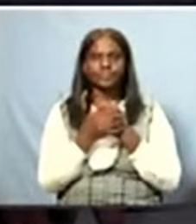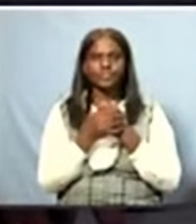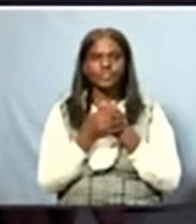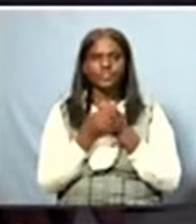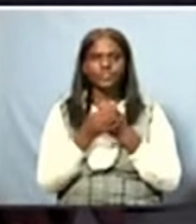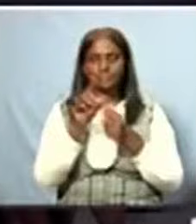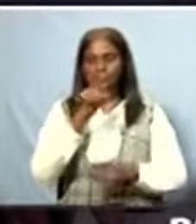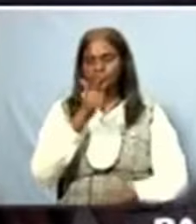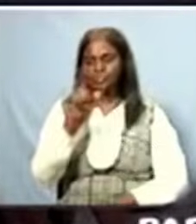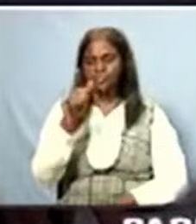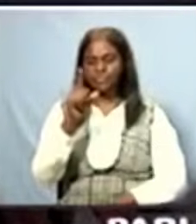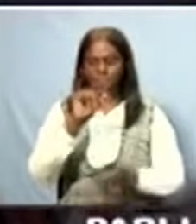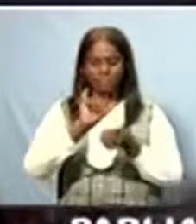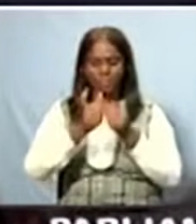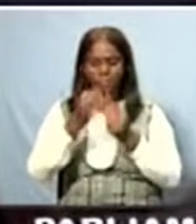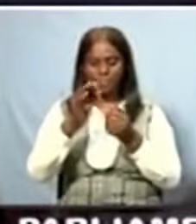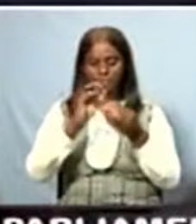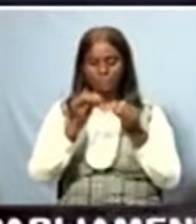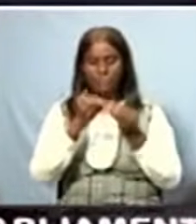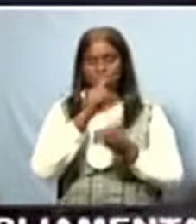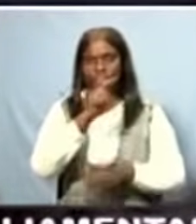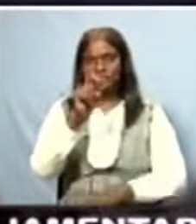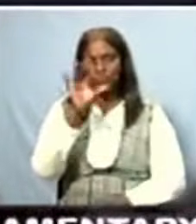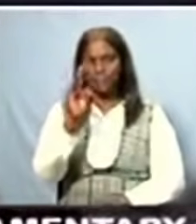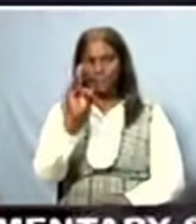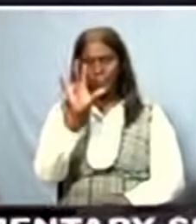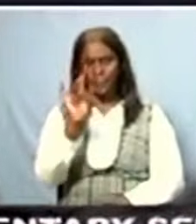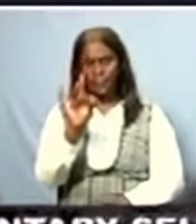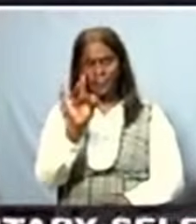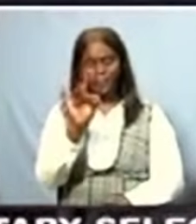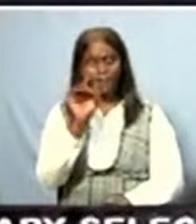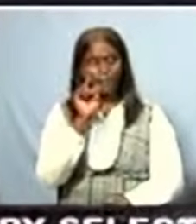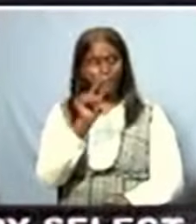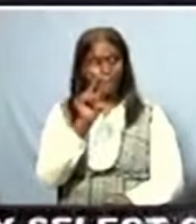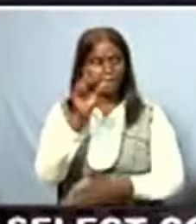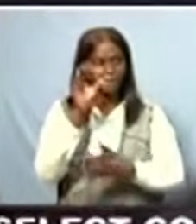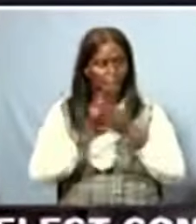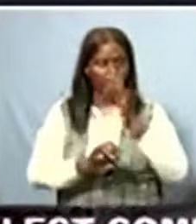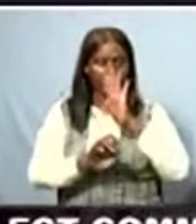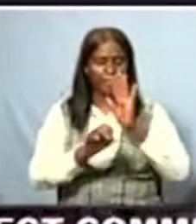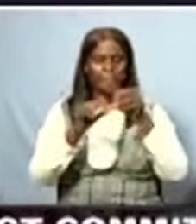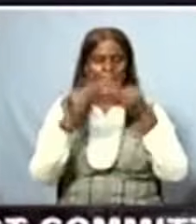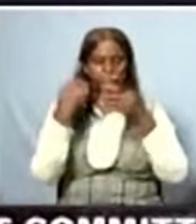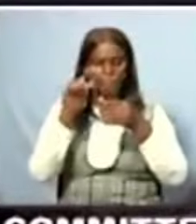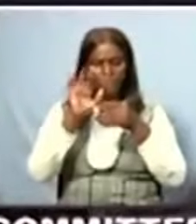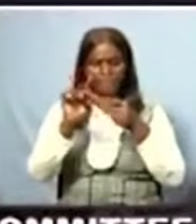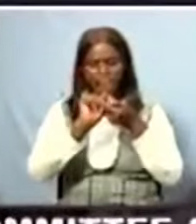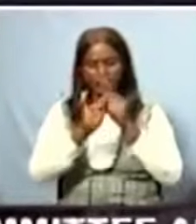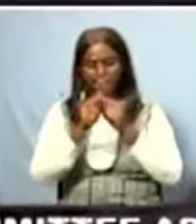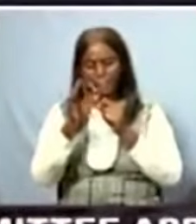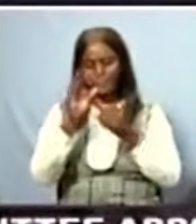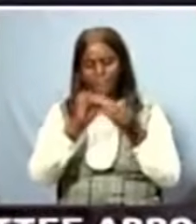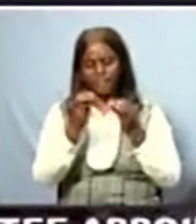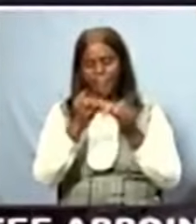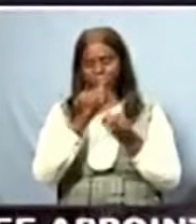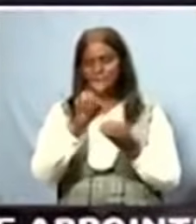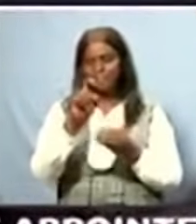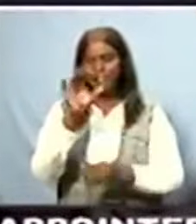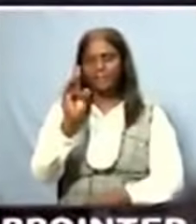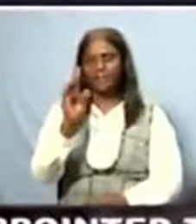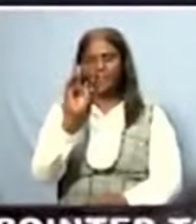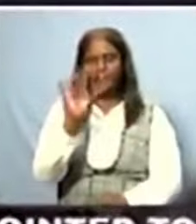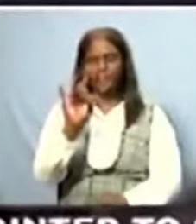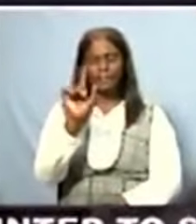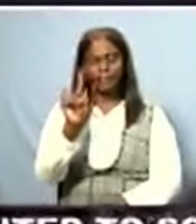Clause 21, amendment of Article 178. The clause provides for the amendment of Article